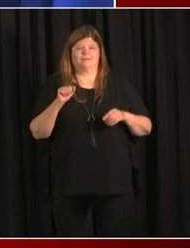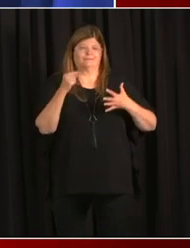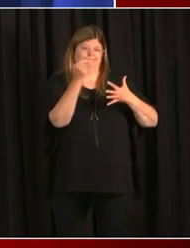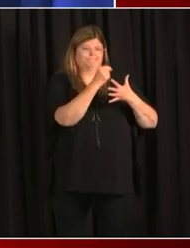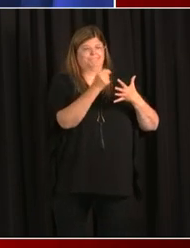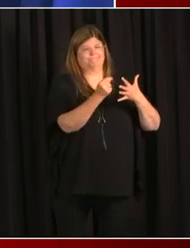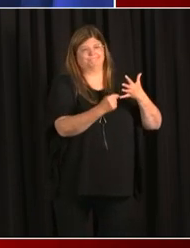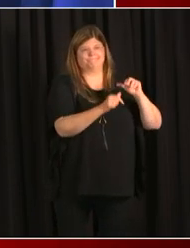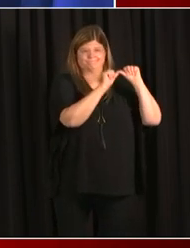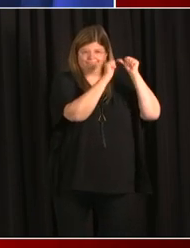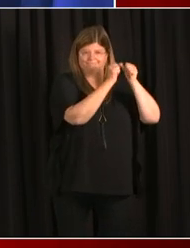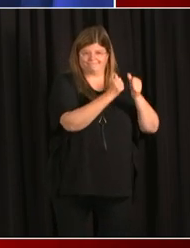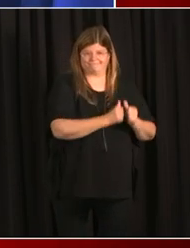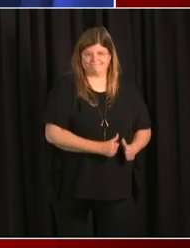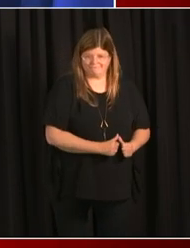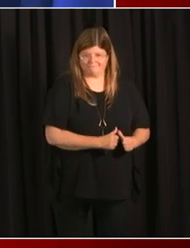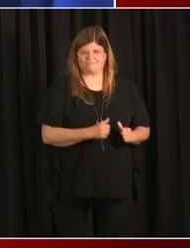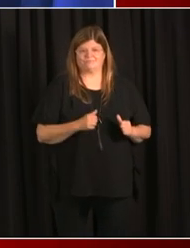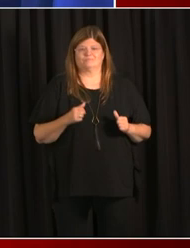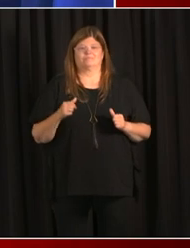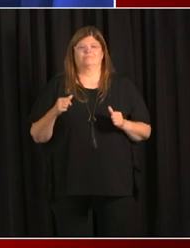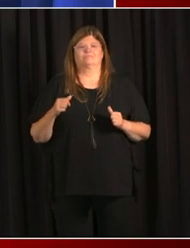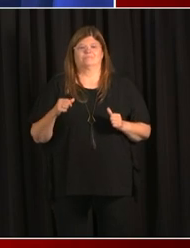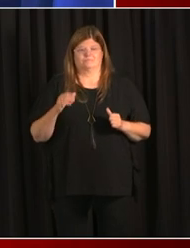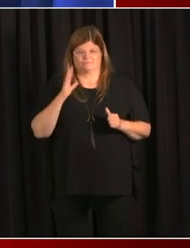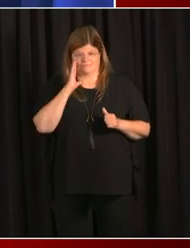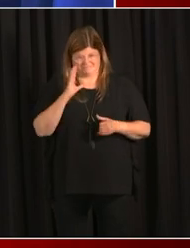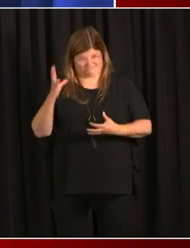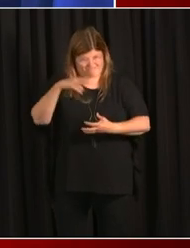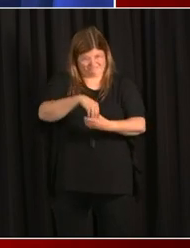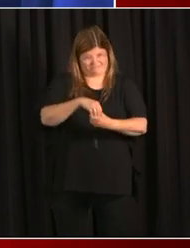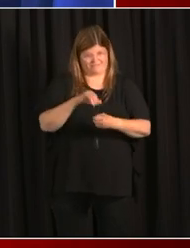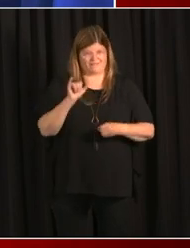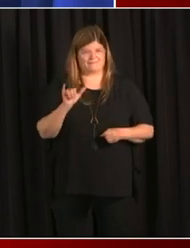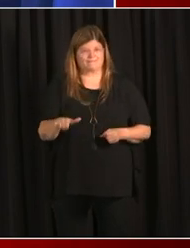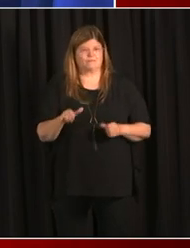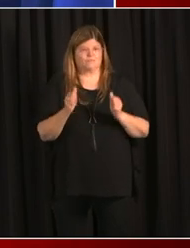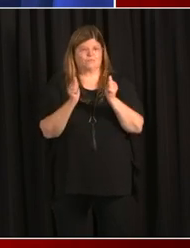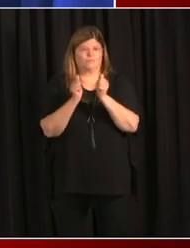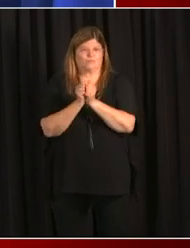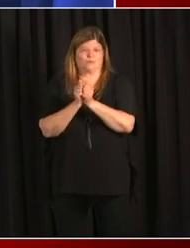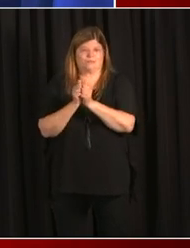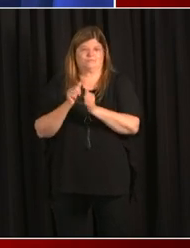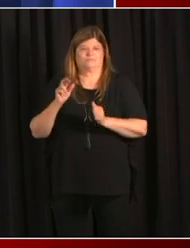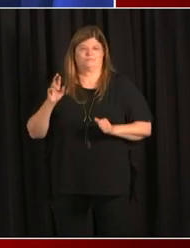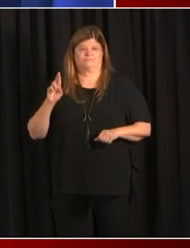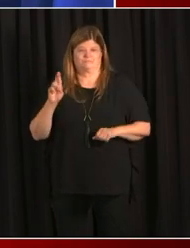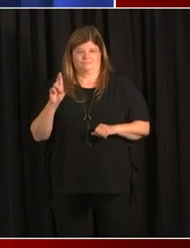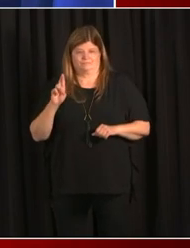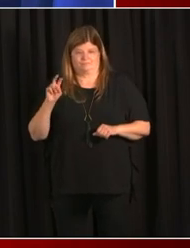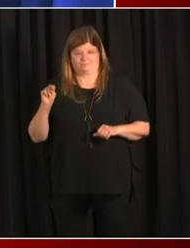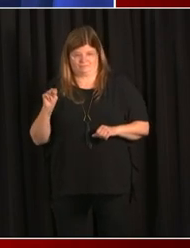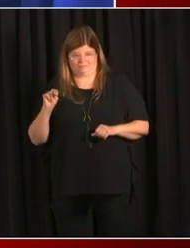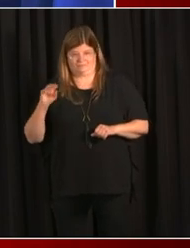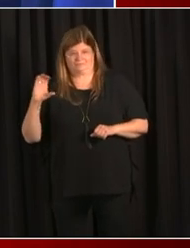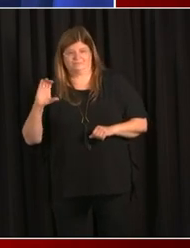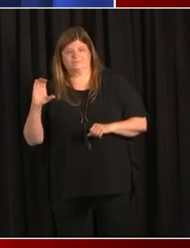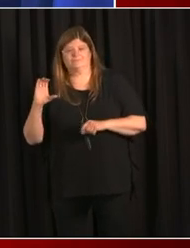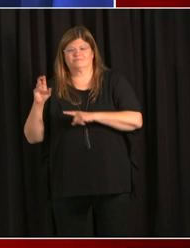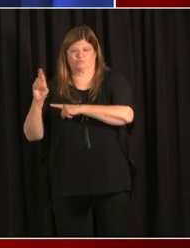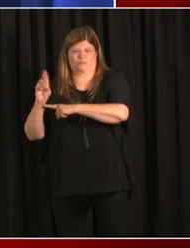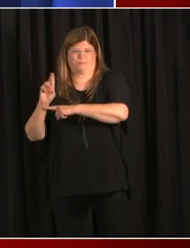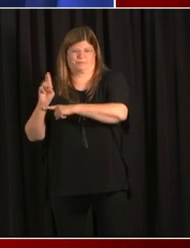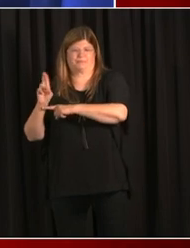that carry out or help to carry out these events, have been engaged with the RNC and will continue to be engaged